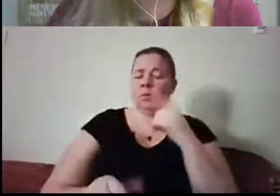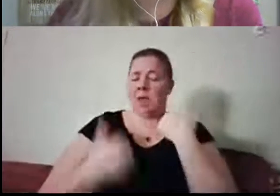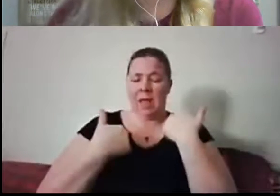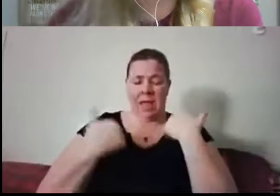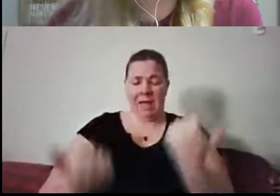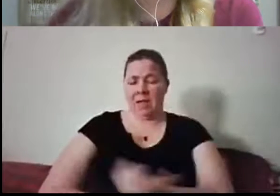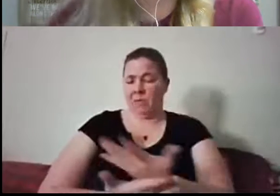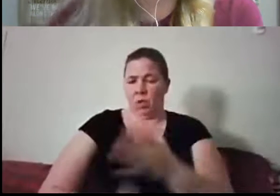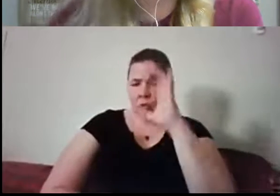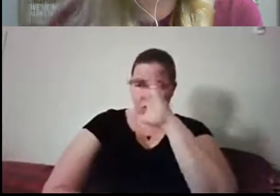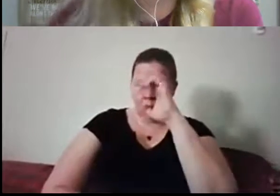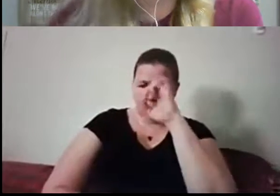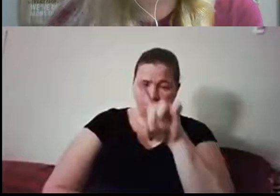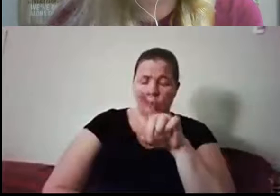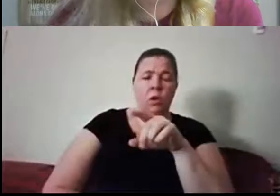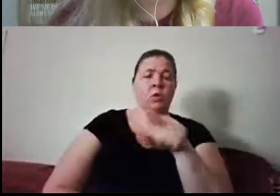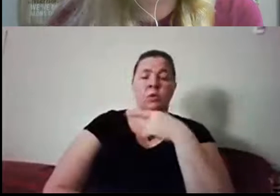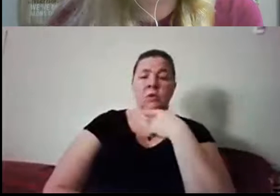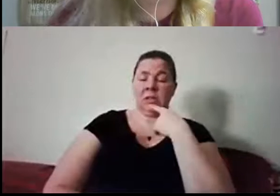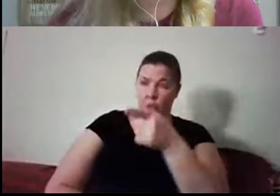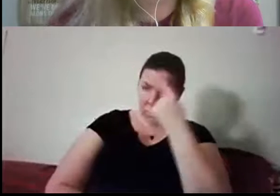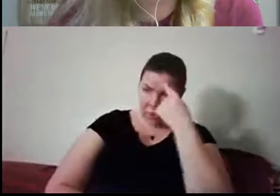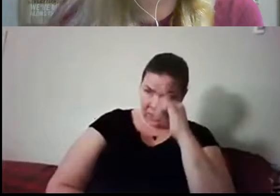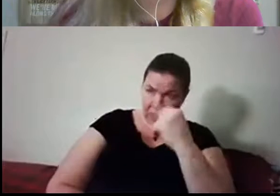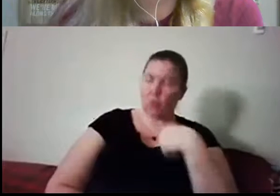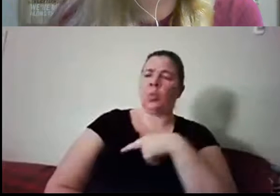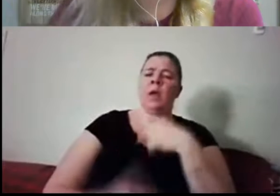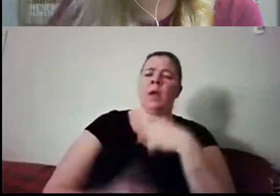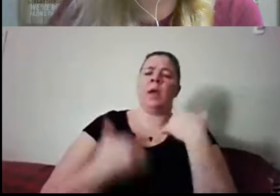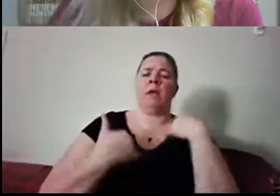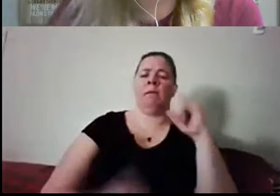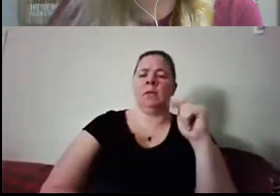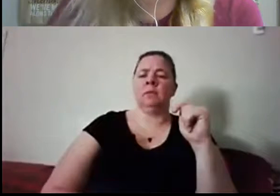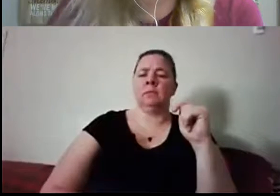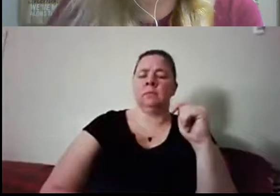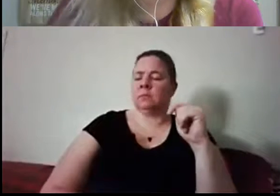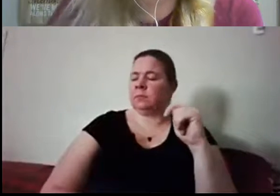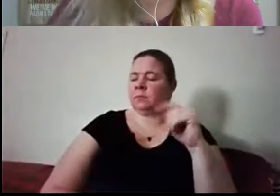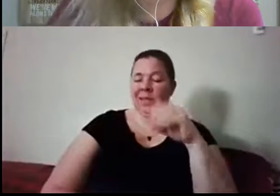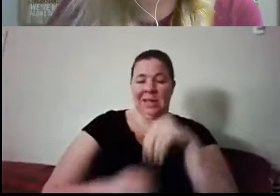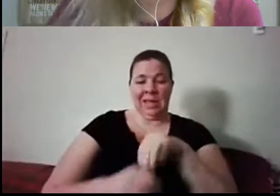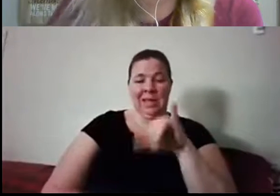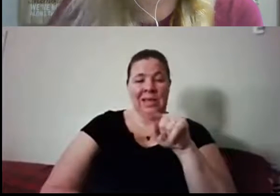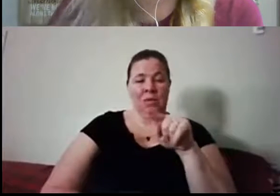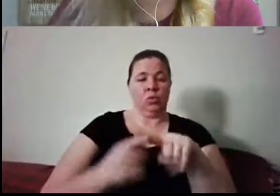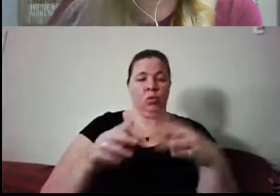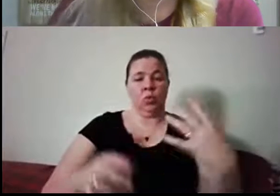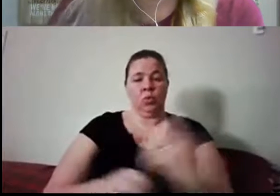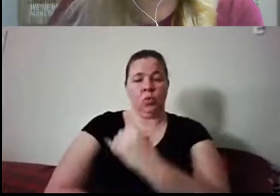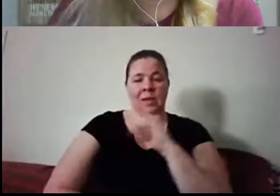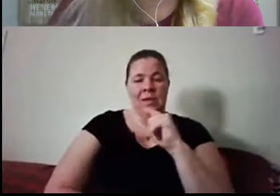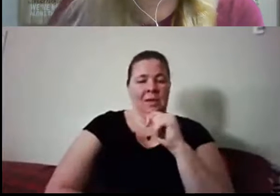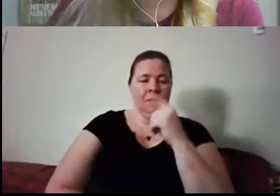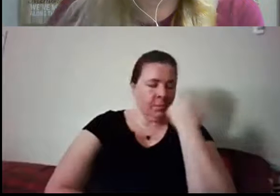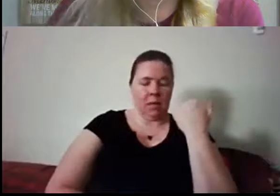looking for, as you said, Charles. You know, if you think it, we have it. And I believe that in it to win it has now become an understatement, because